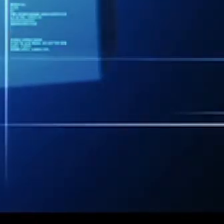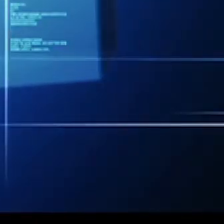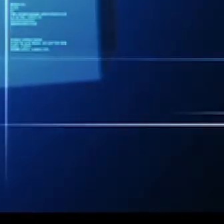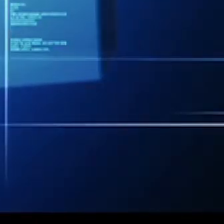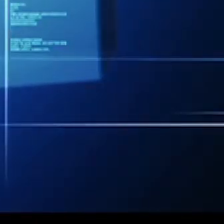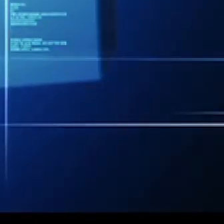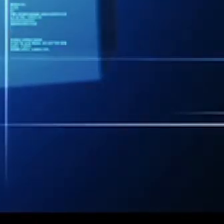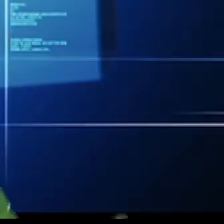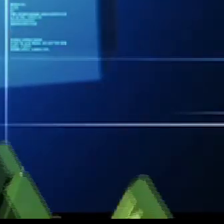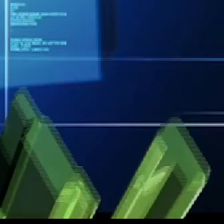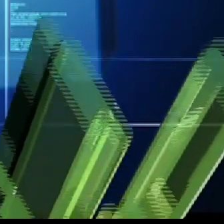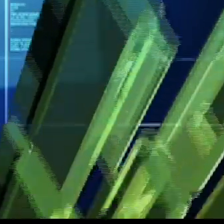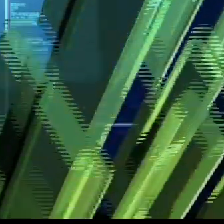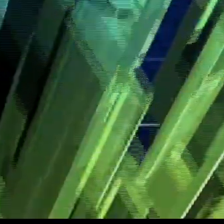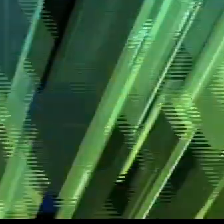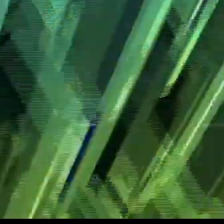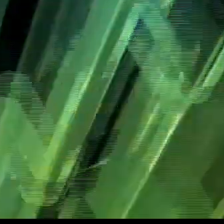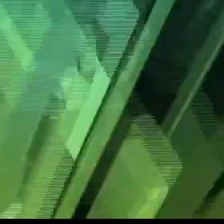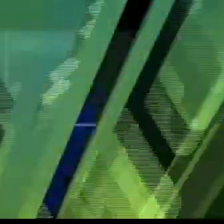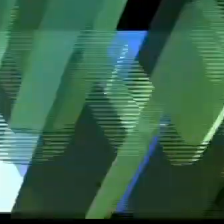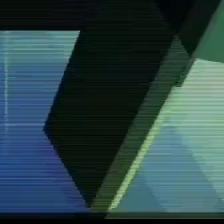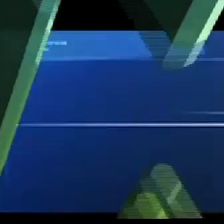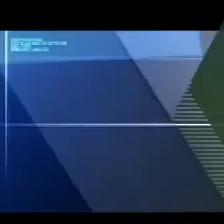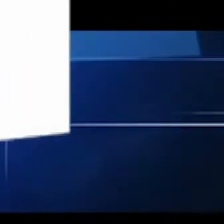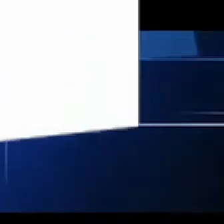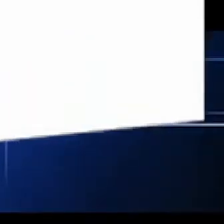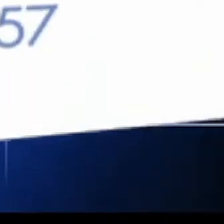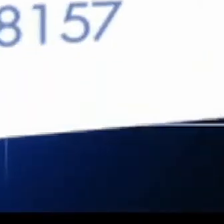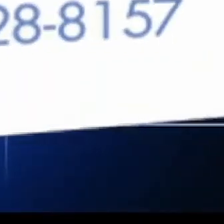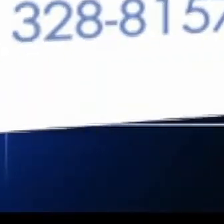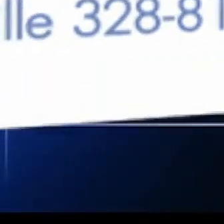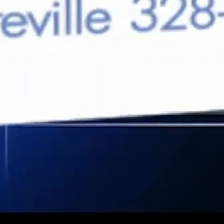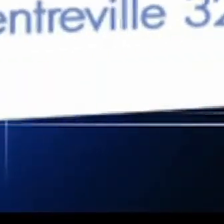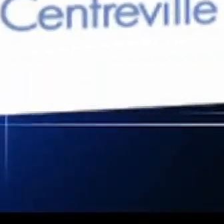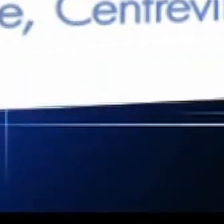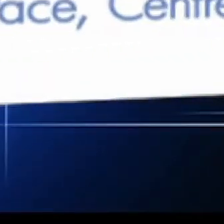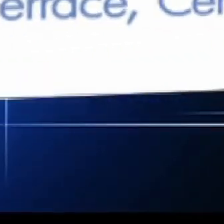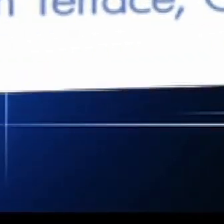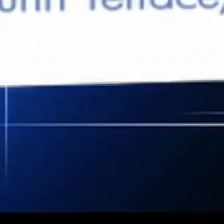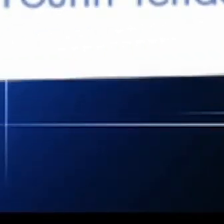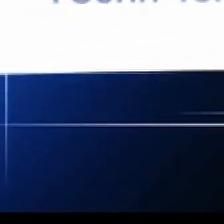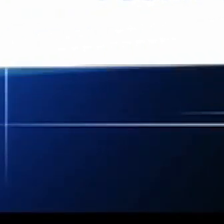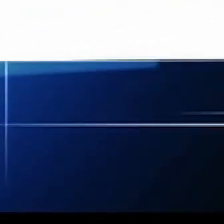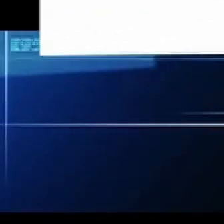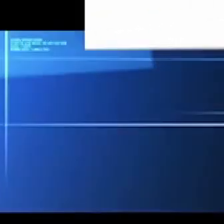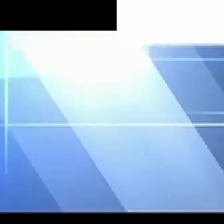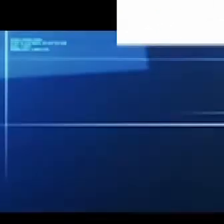This is ZNS Total Sports, brought to you by 4th Terrace Diagnostic Center.